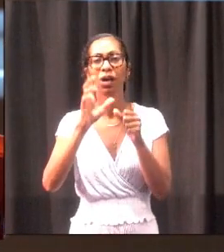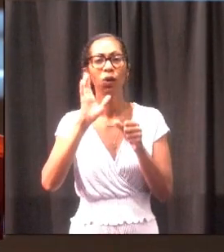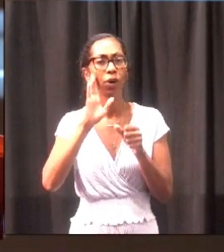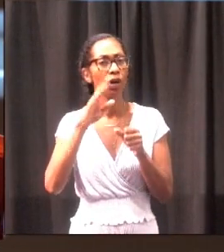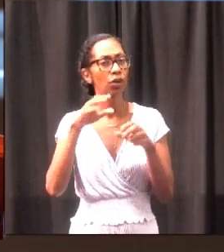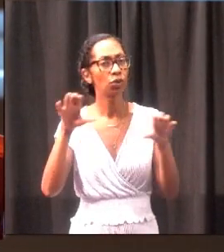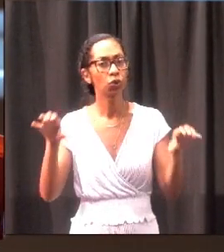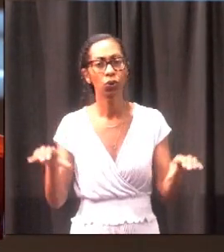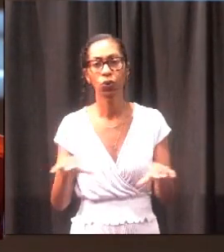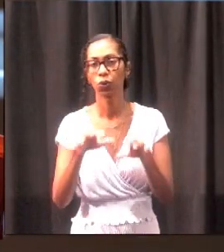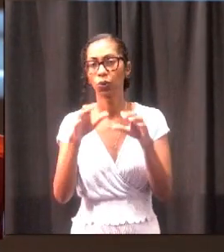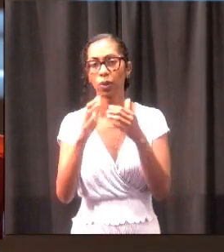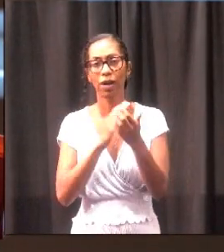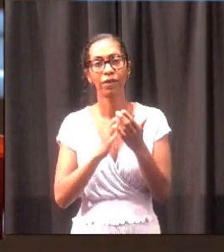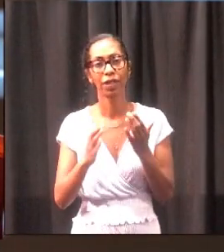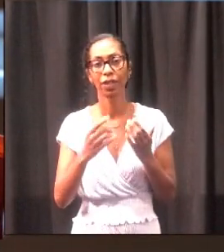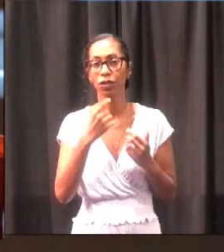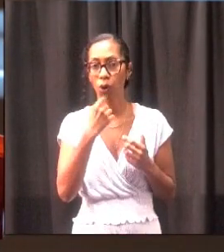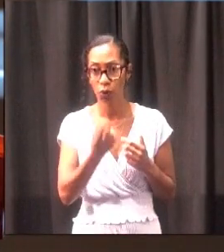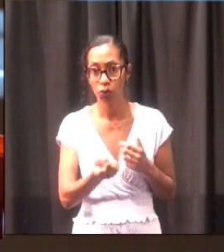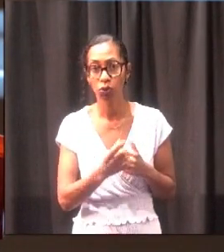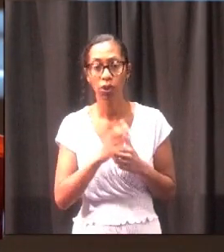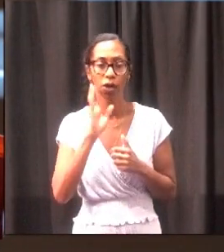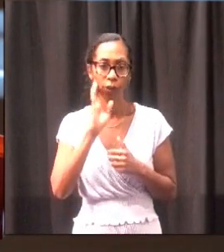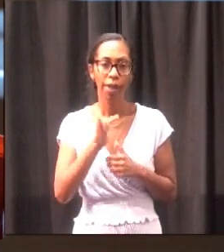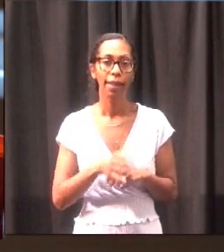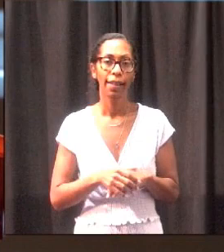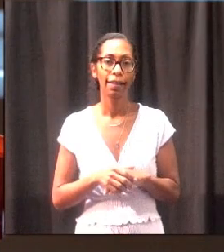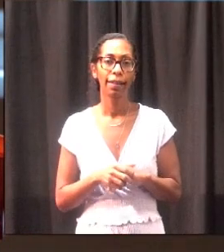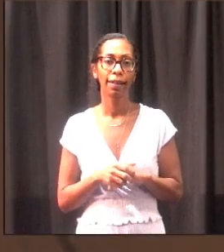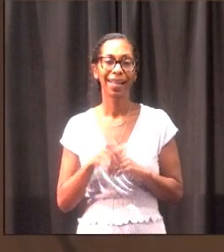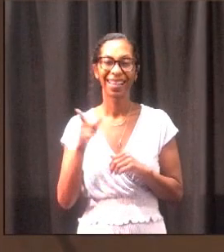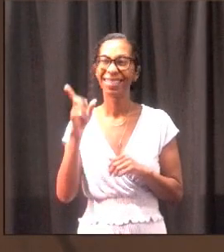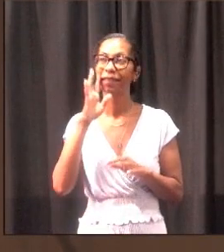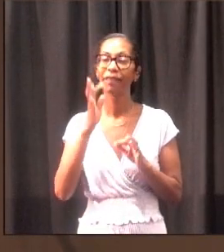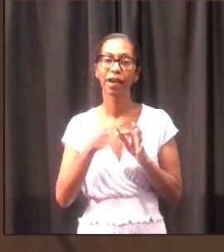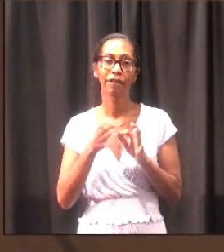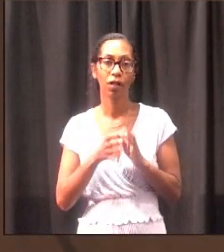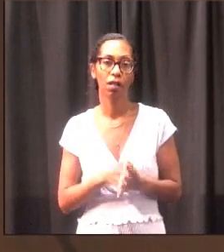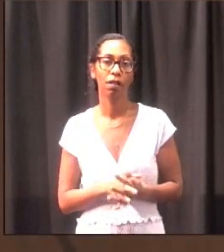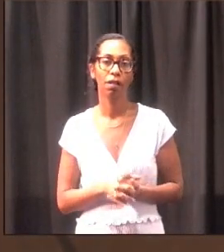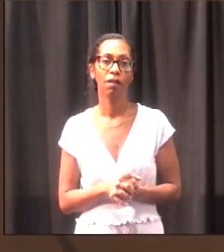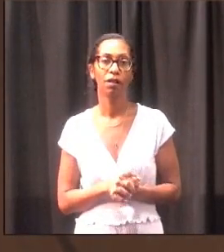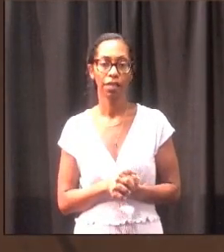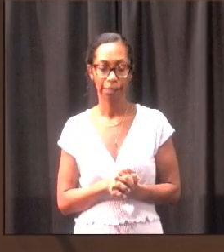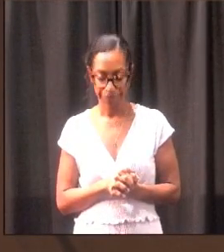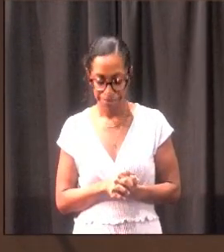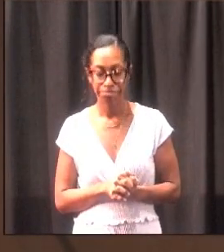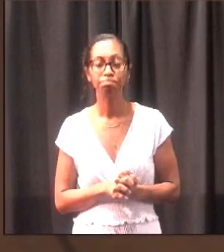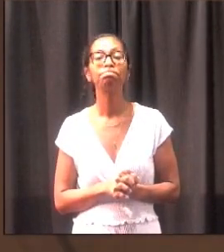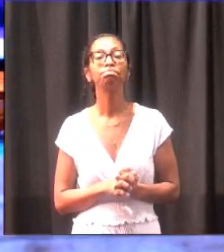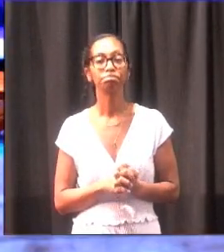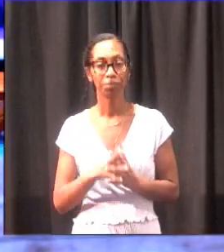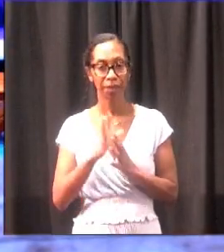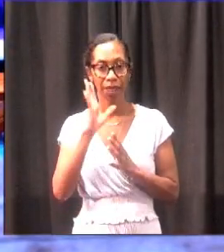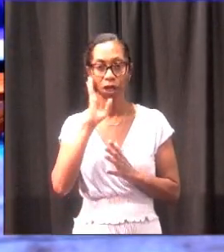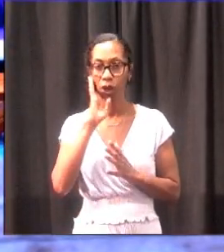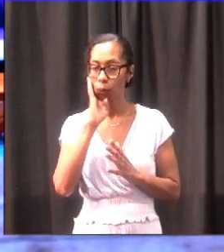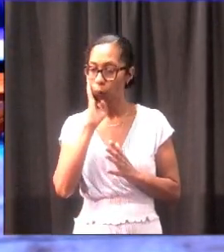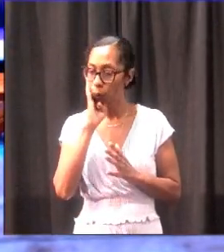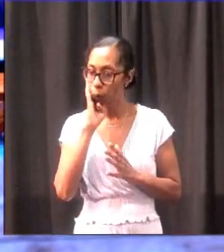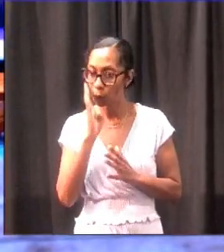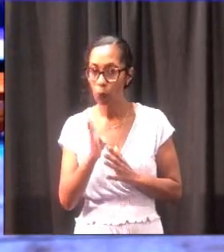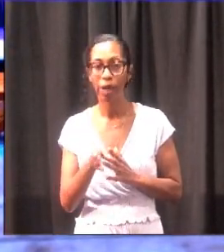God will do, my brothers and sisters, what he said he will do. He will stand by his